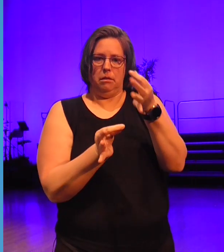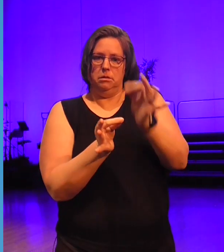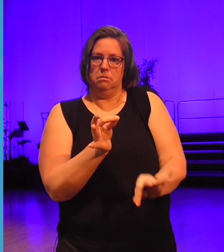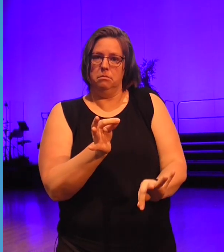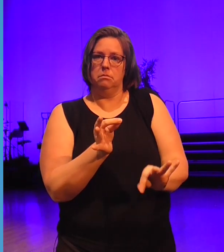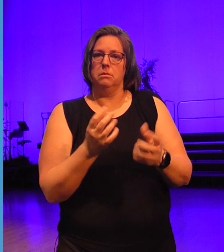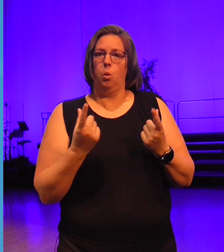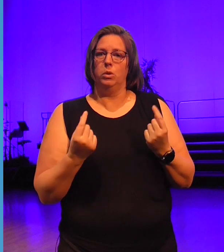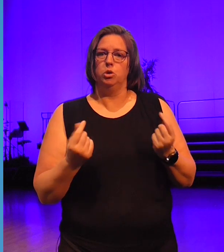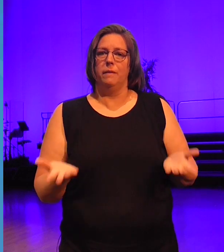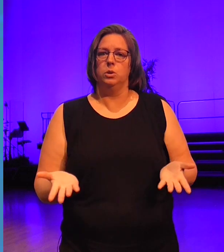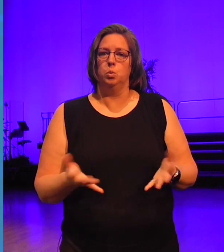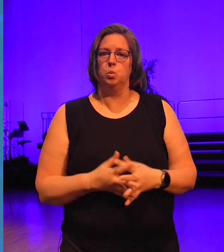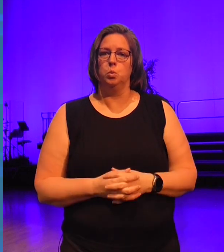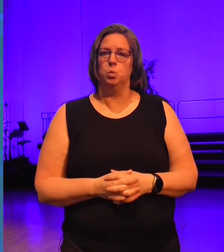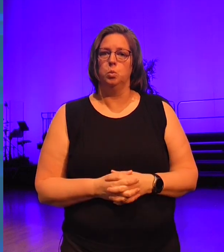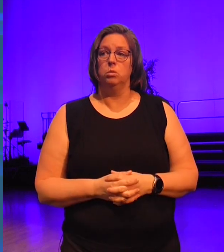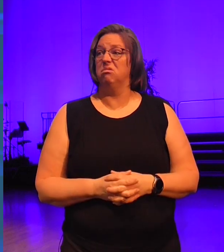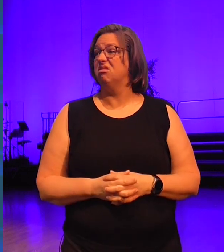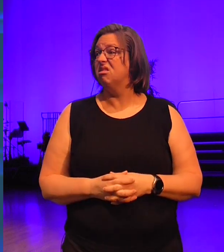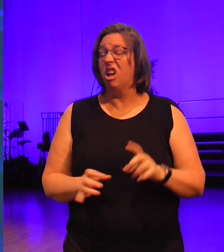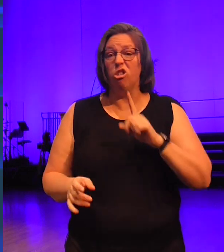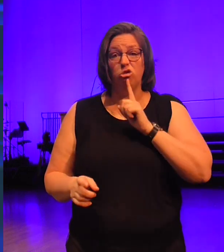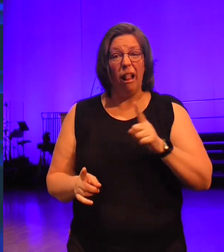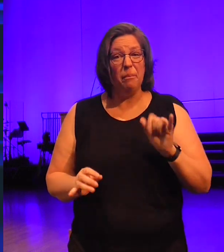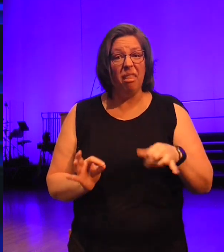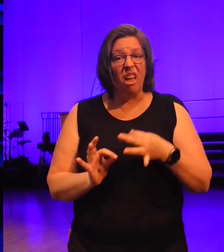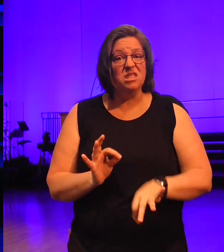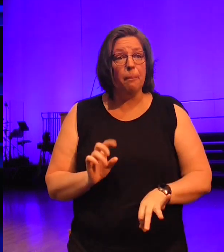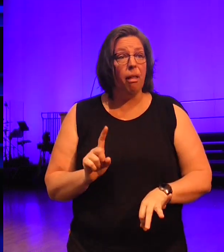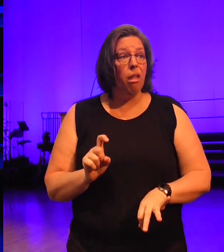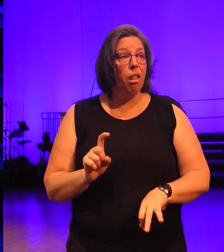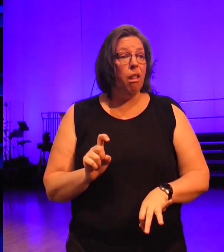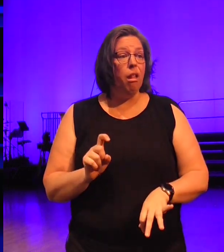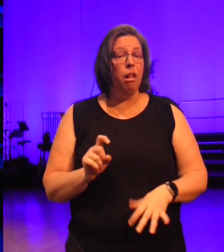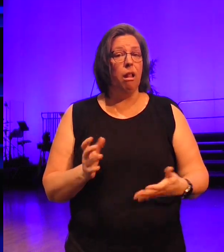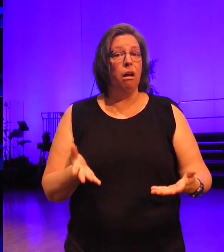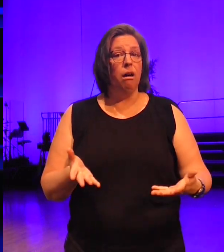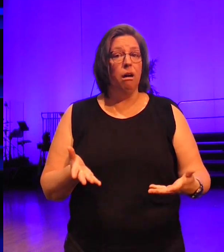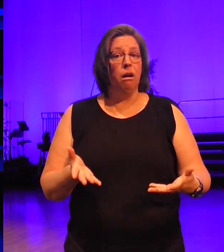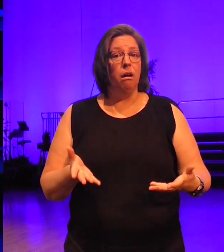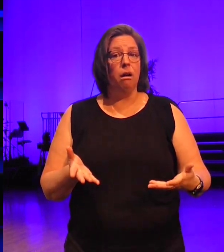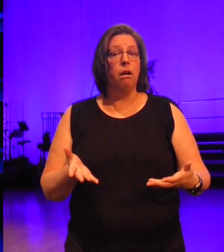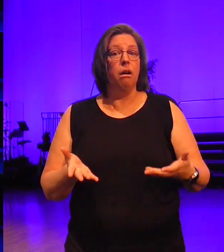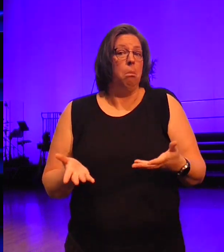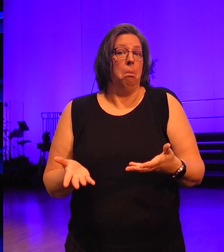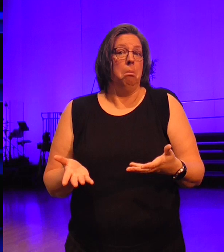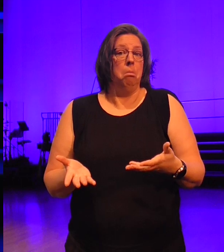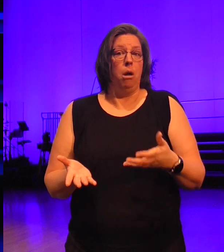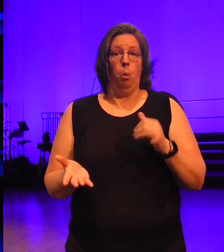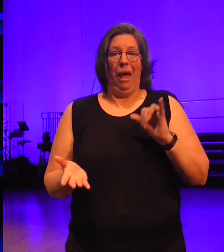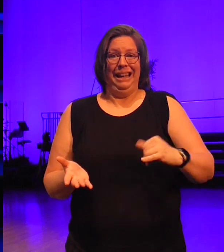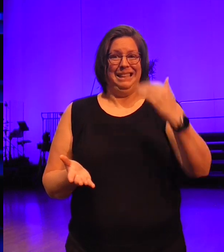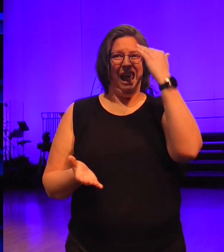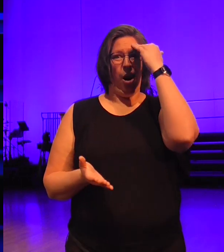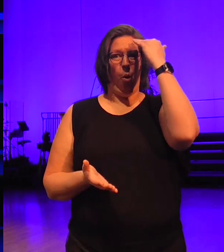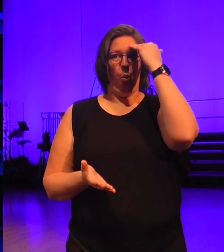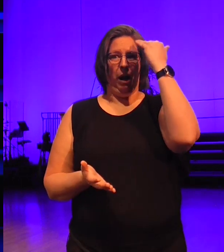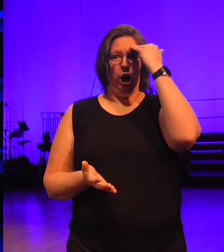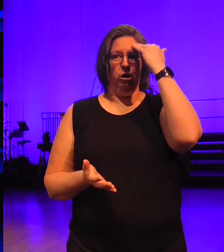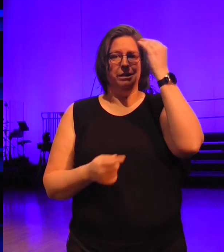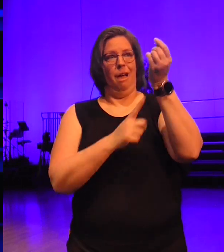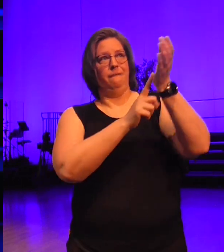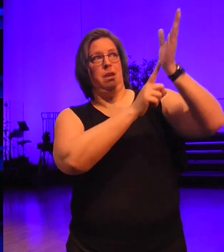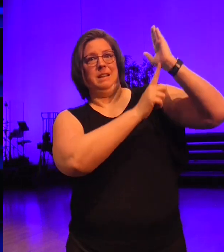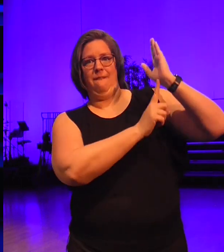have to do. Could it really be that simple? But what is that awareness of the divine